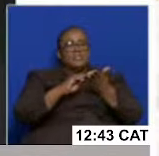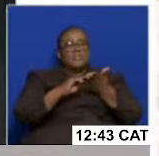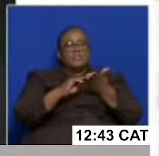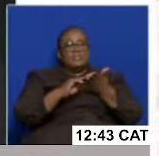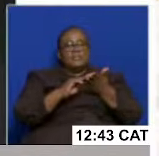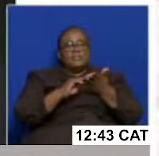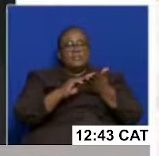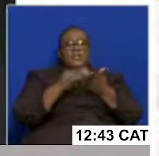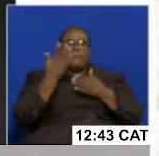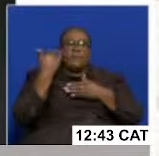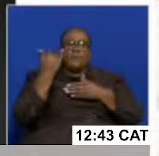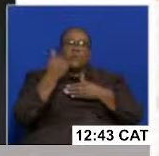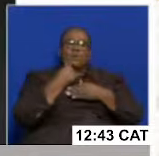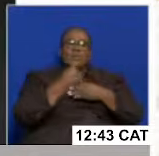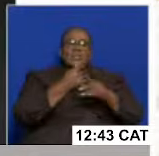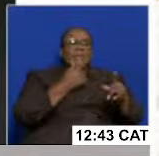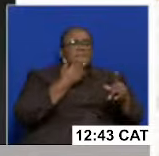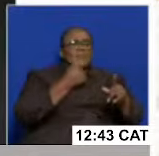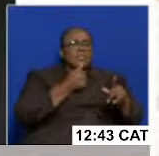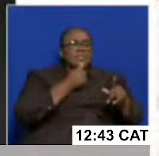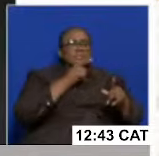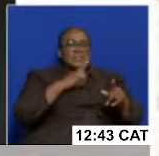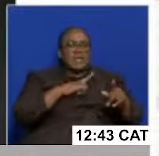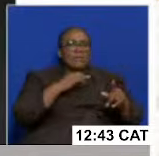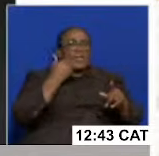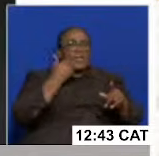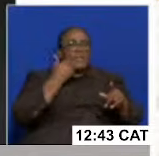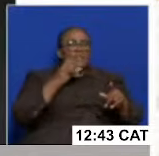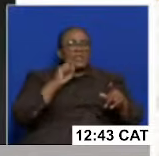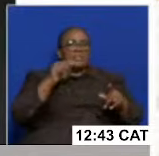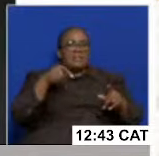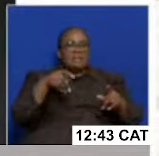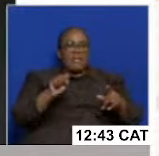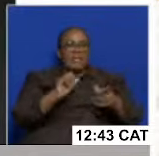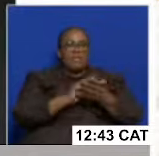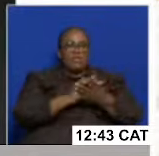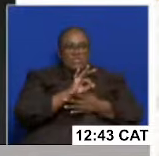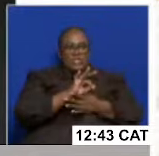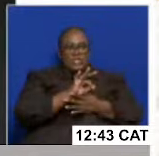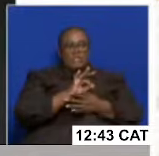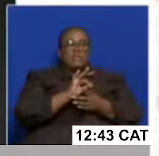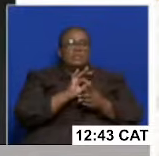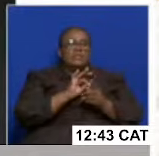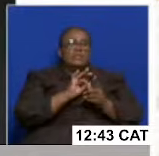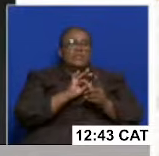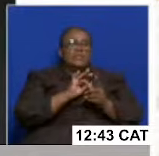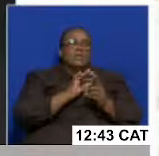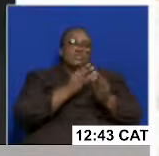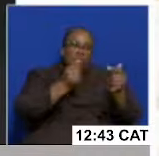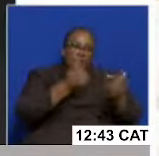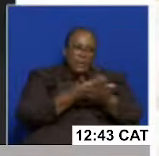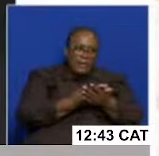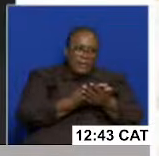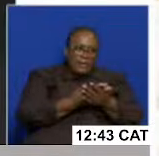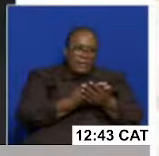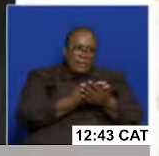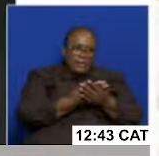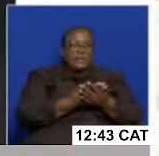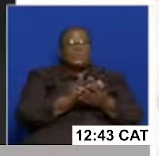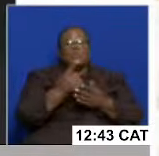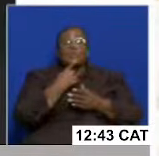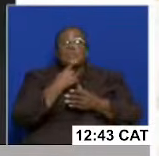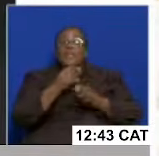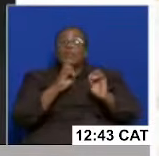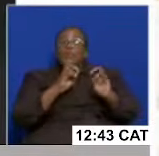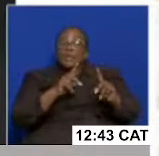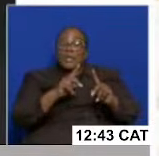sorted, pretty please." So when you say, Yes. "Babes, okay, will do," you are referring to the SAP 13 being